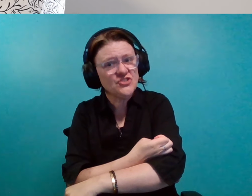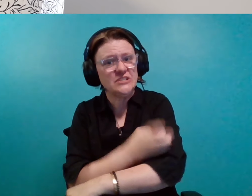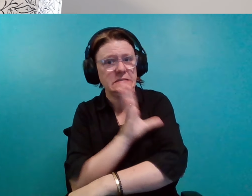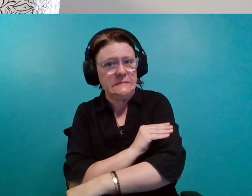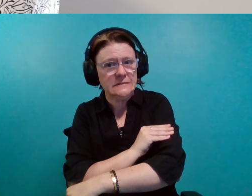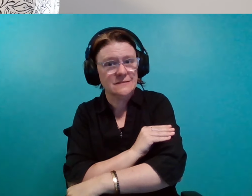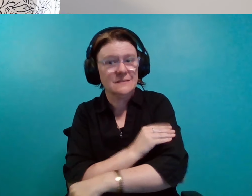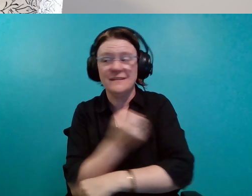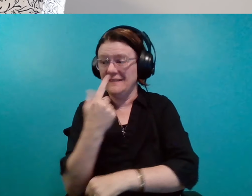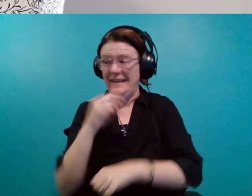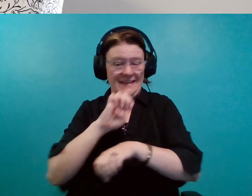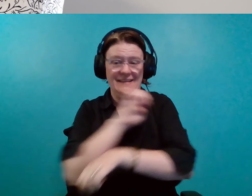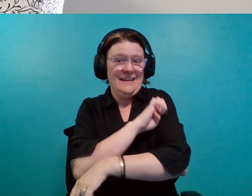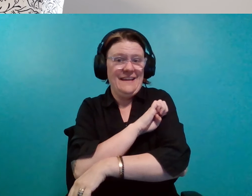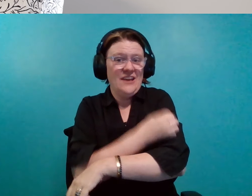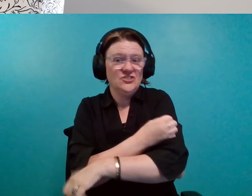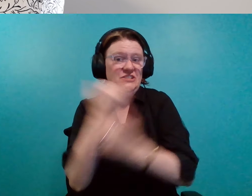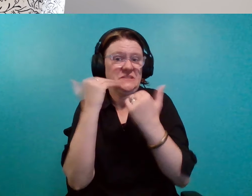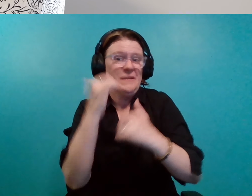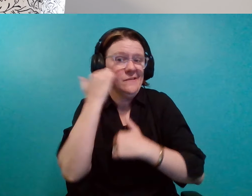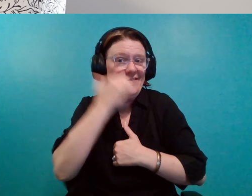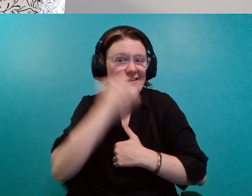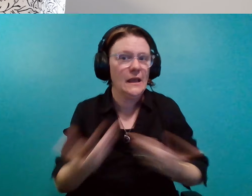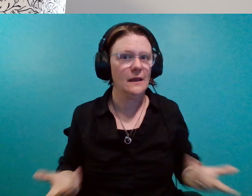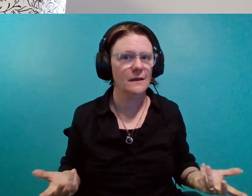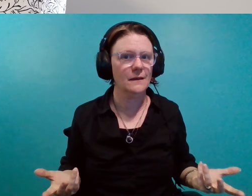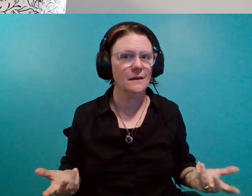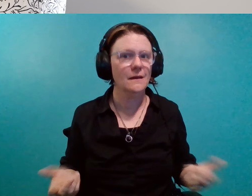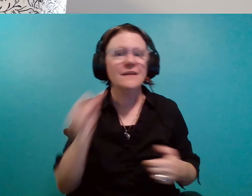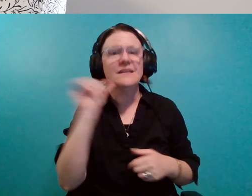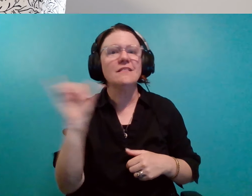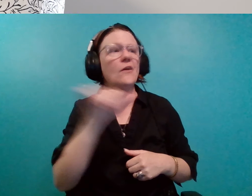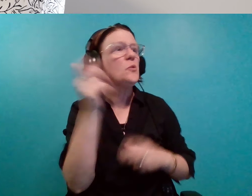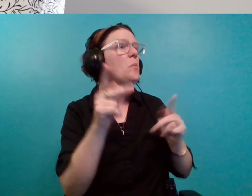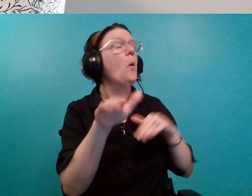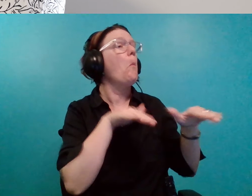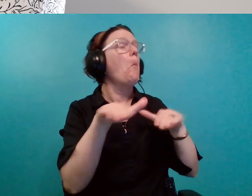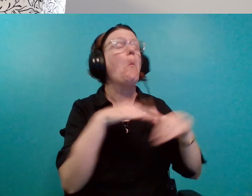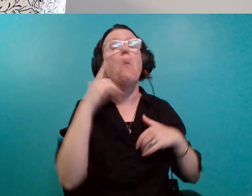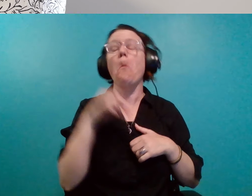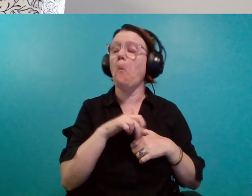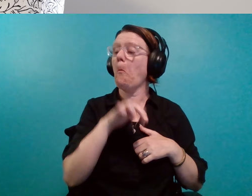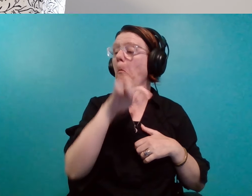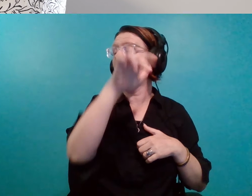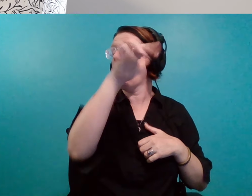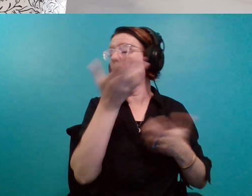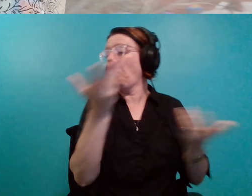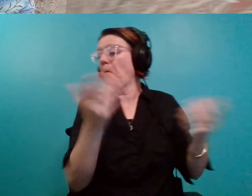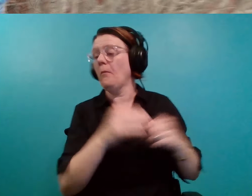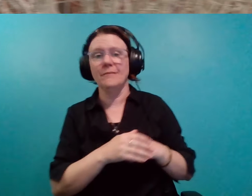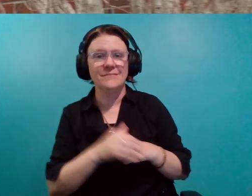energy. And you only have so much energy in a day. It's not like able-bodied people are out there, every time they walk up a